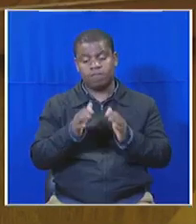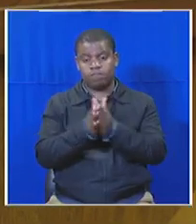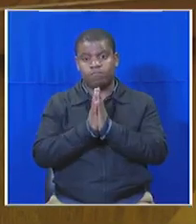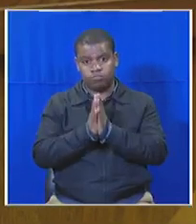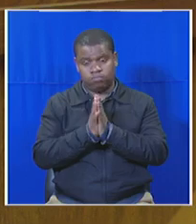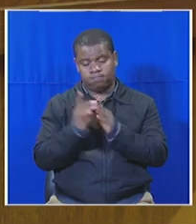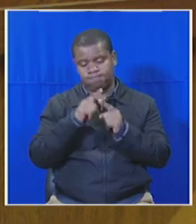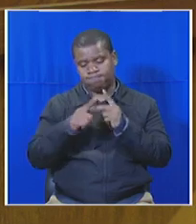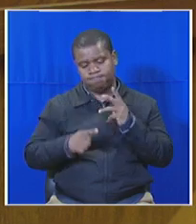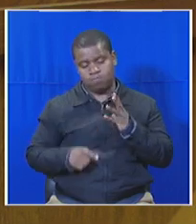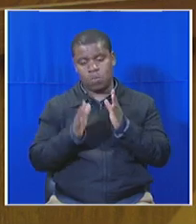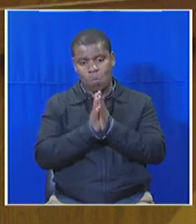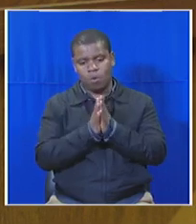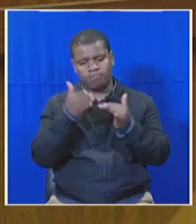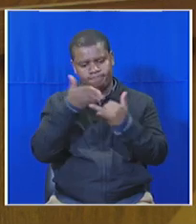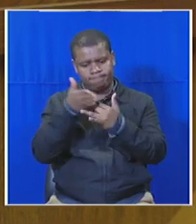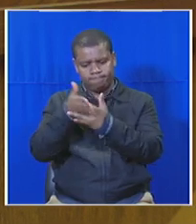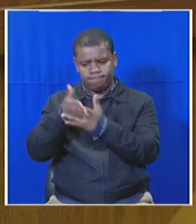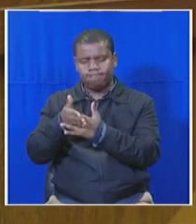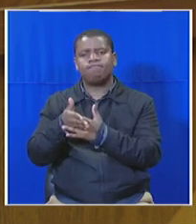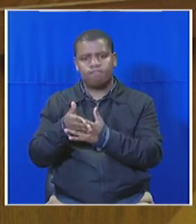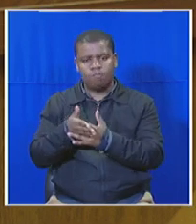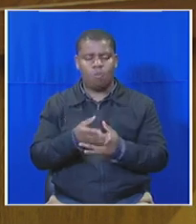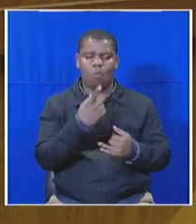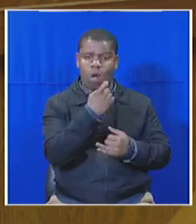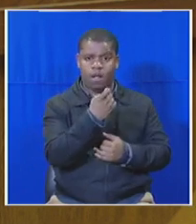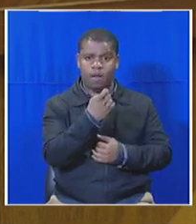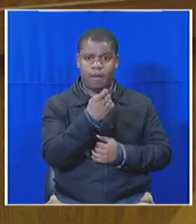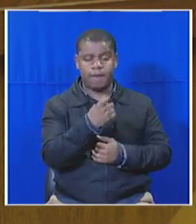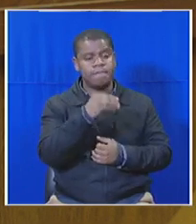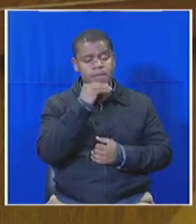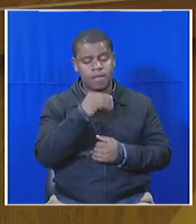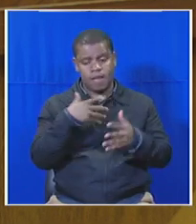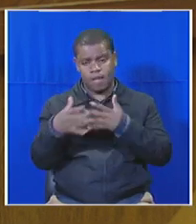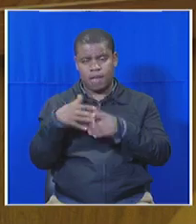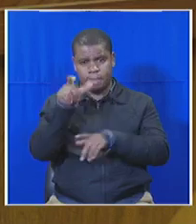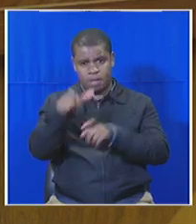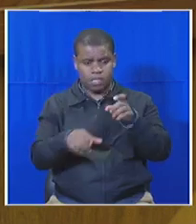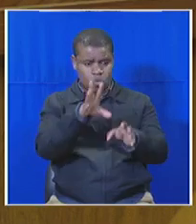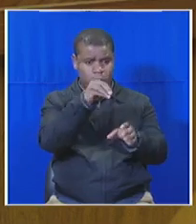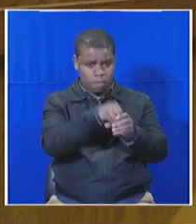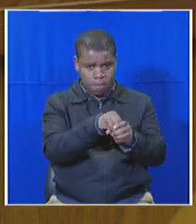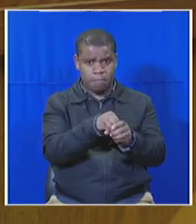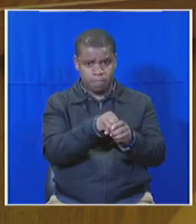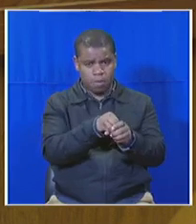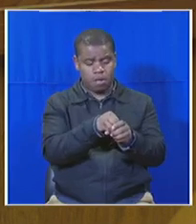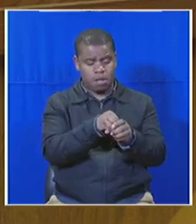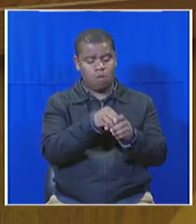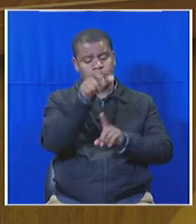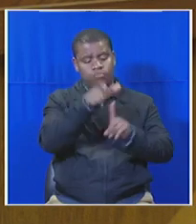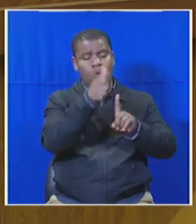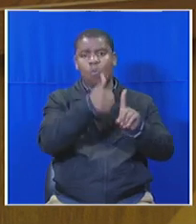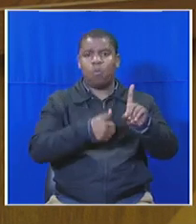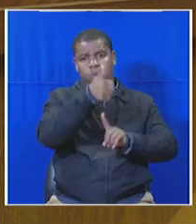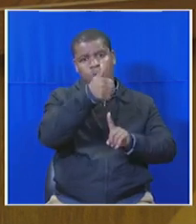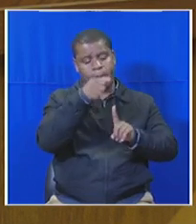of interventions. Amongst others is the need to insist that anyone becoming a National Police Commissioner must have a certain amount of police